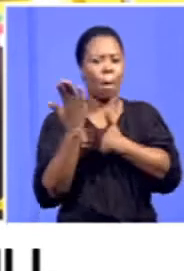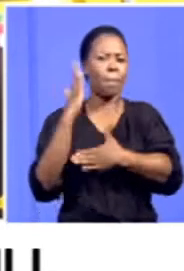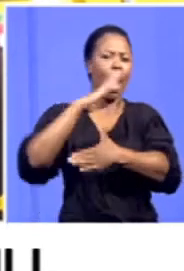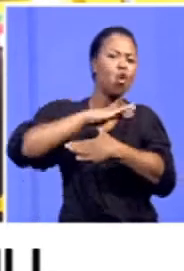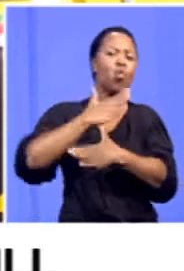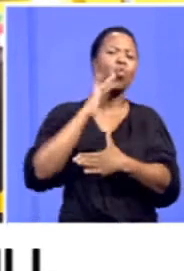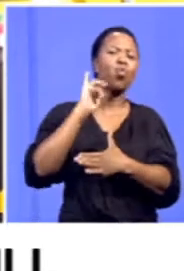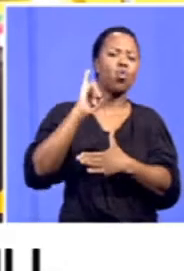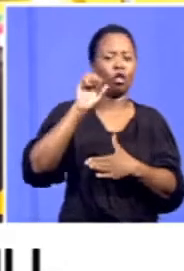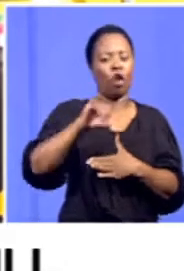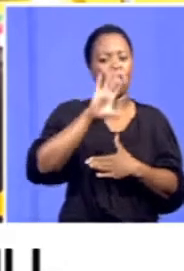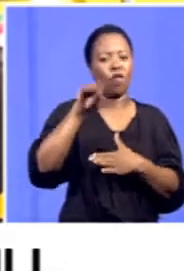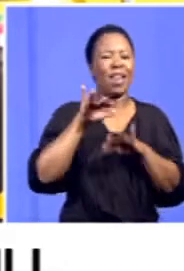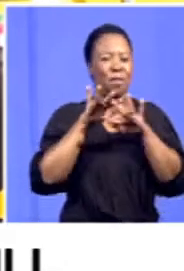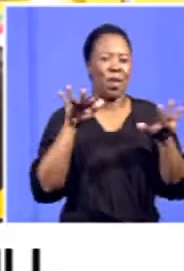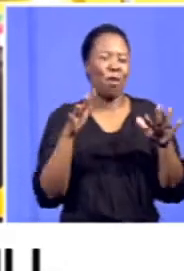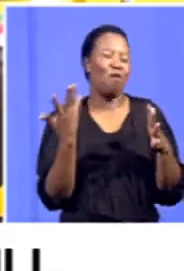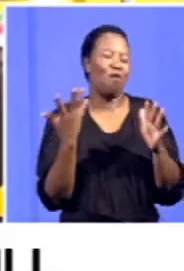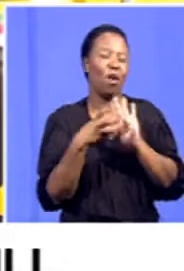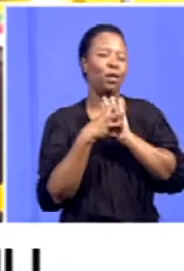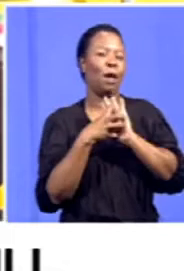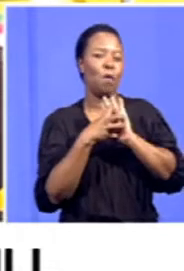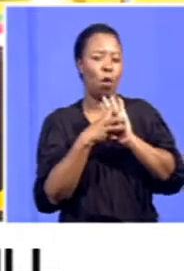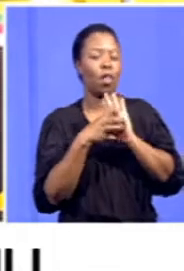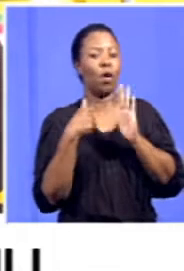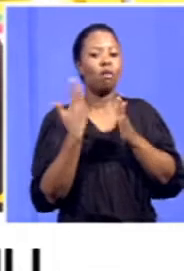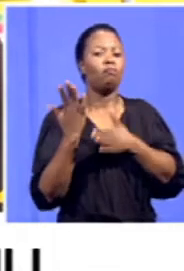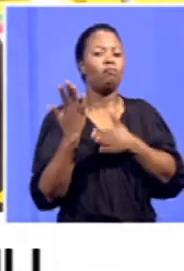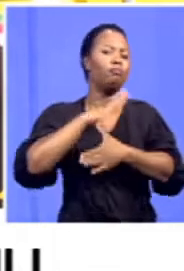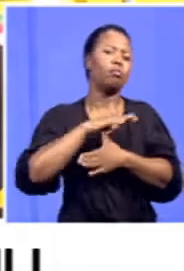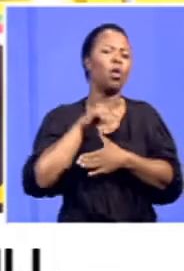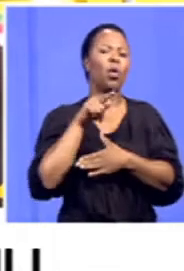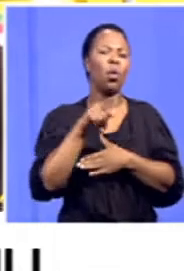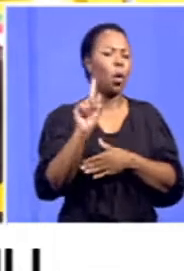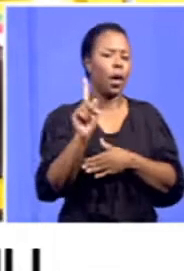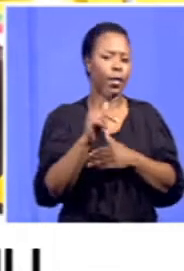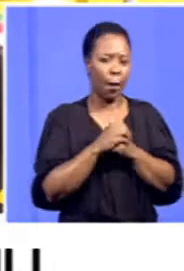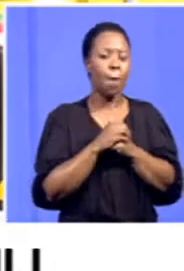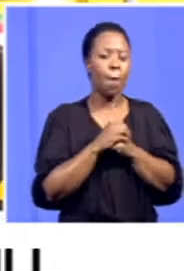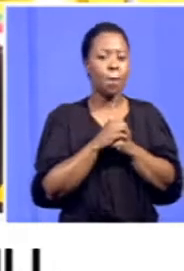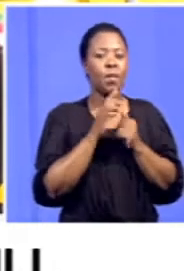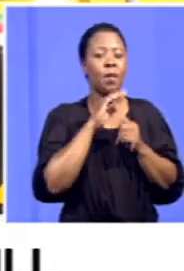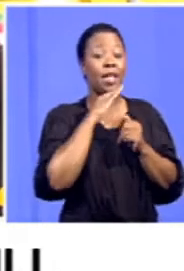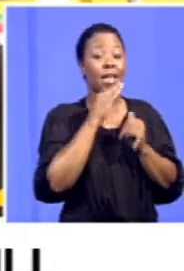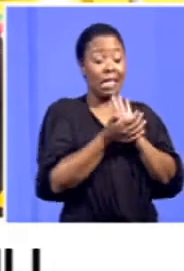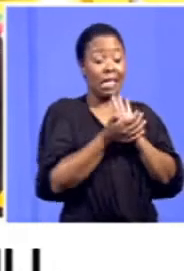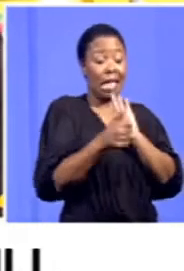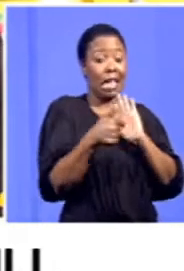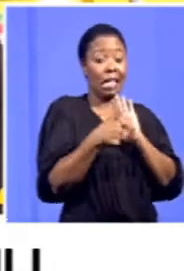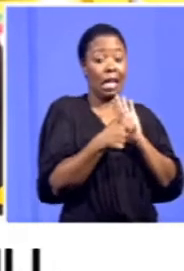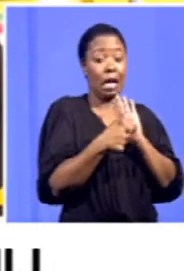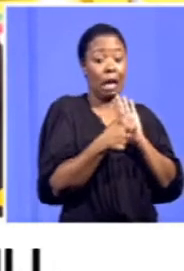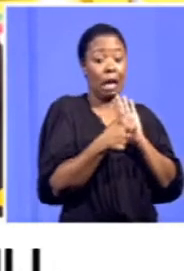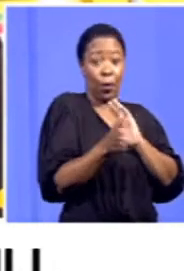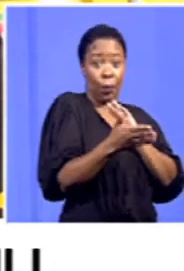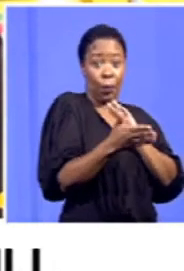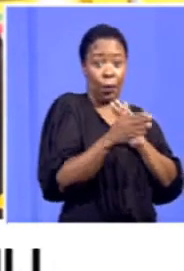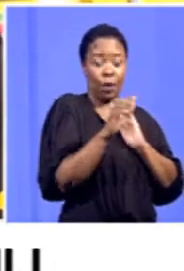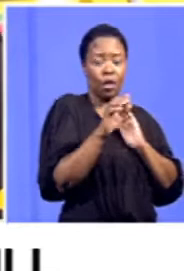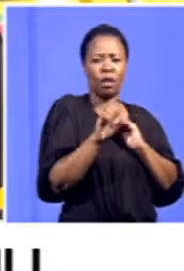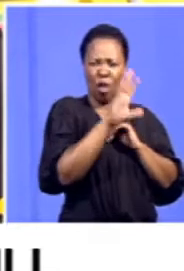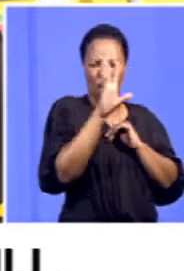entry jobs, for example, are what we are prioritizing. It cannot be that those skills are not readily available in South